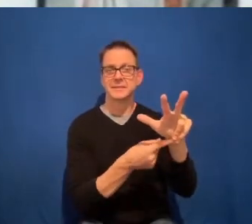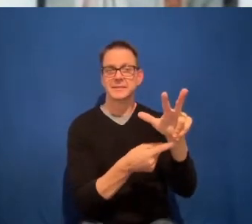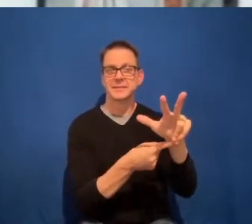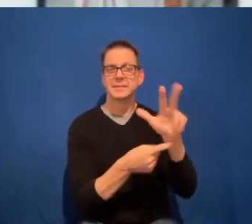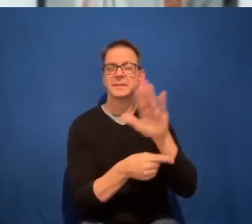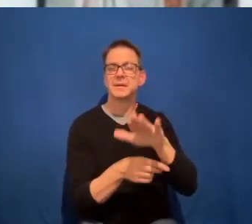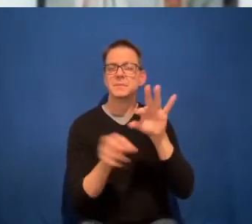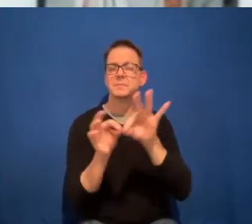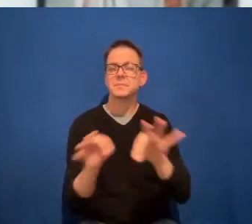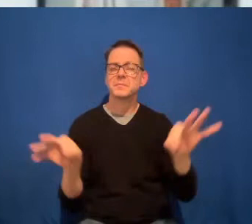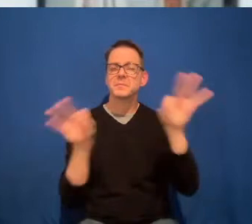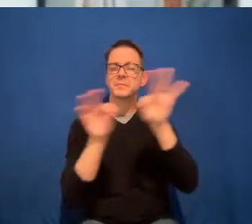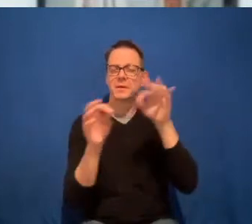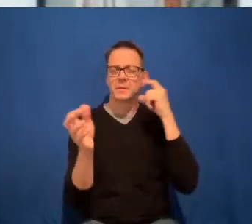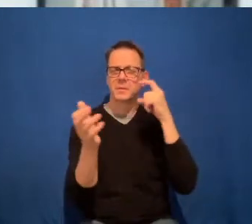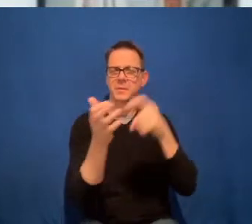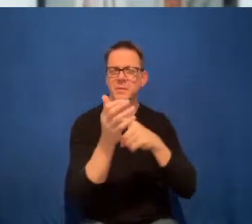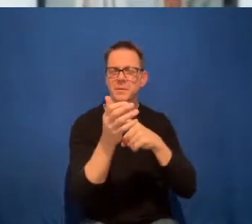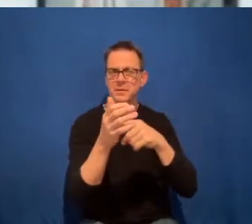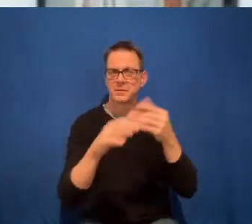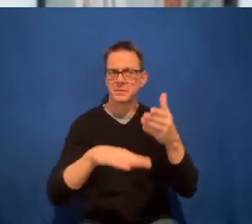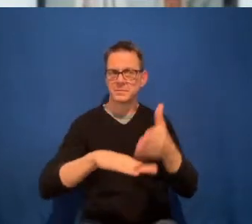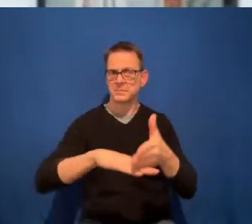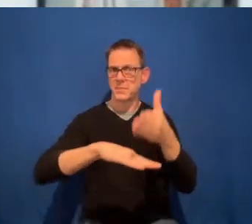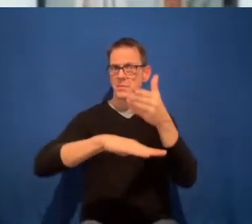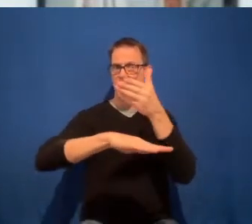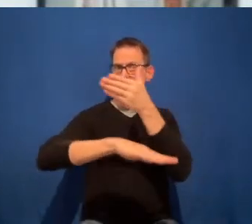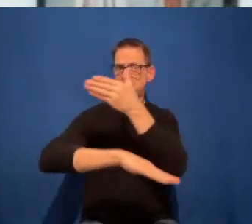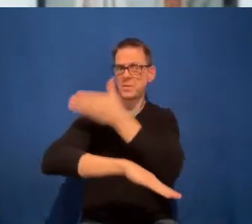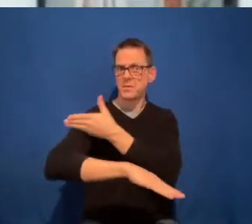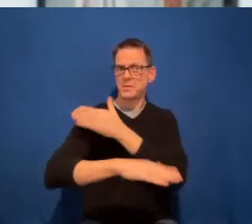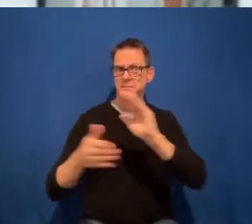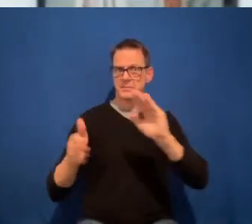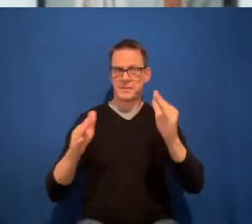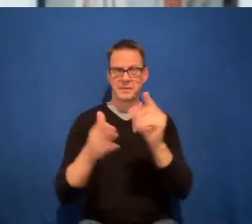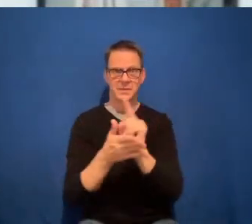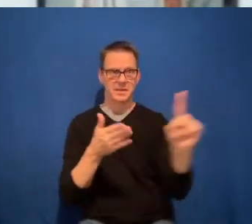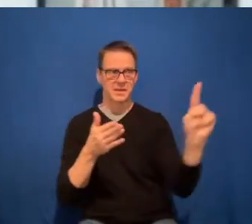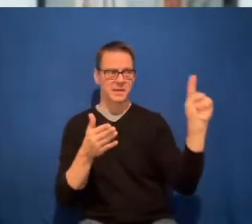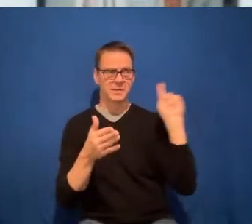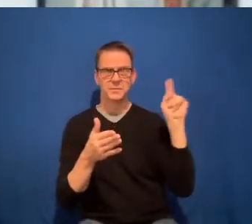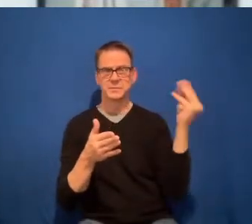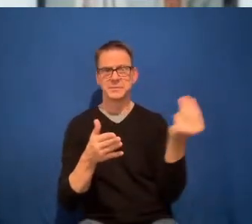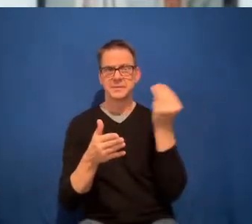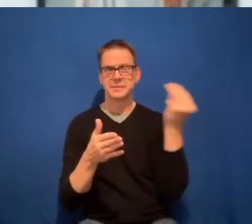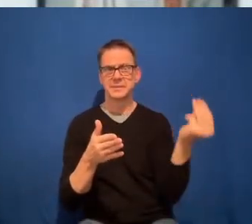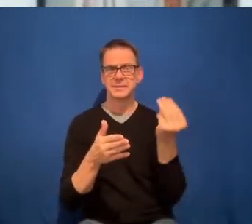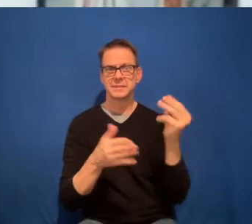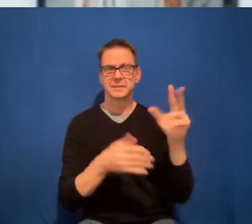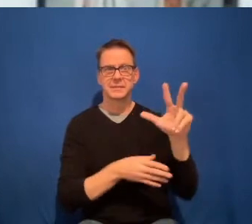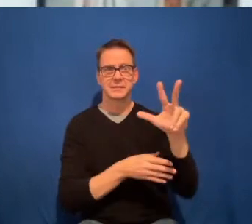important to recognize that's a large increase from last Monday's, a 32% increase.